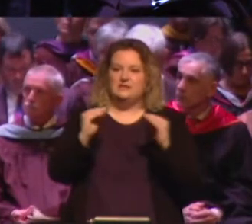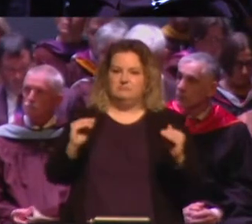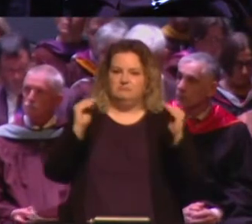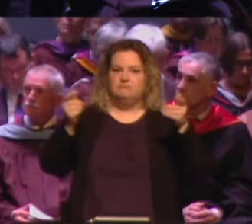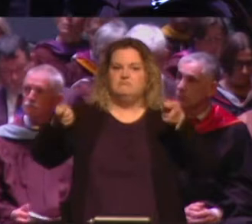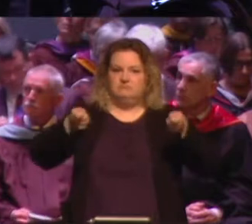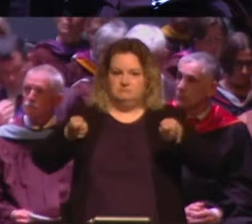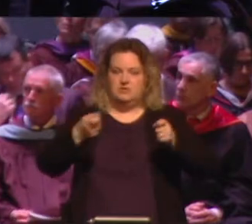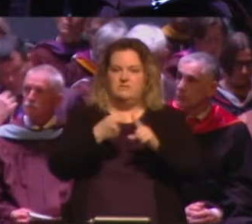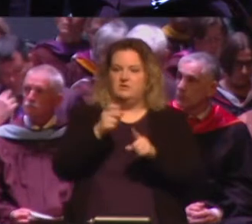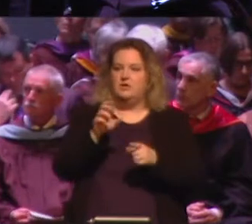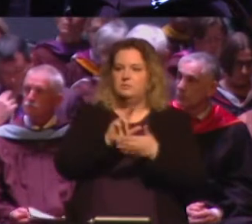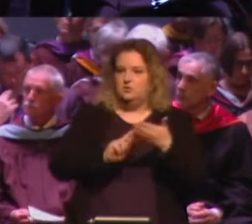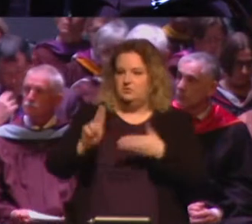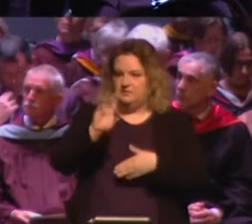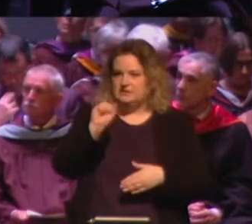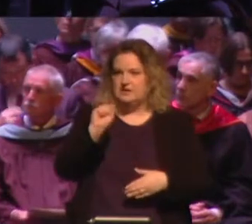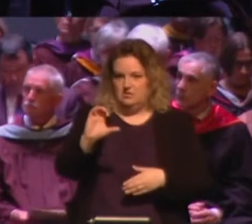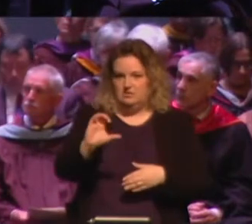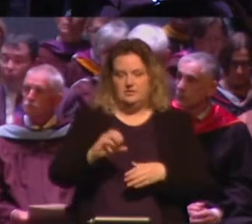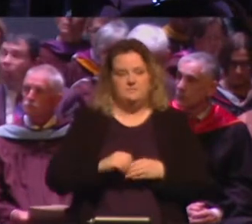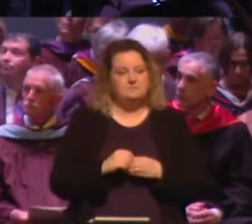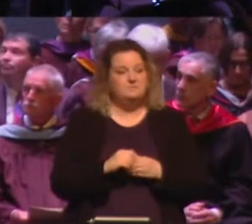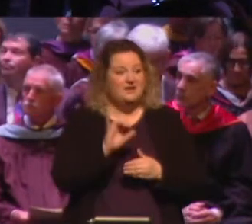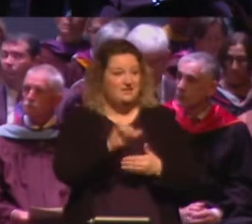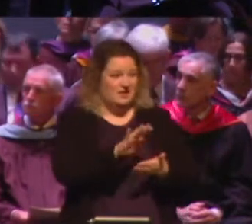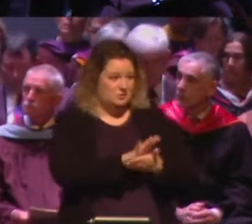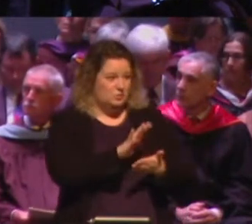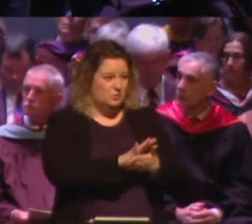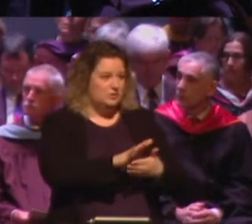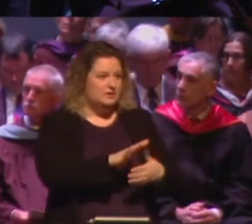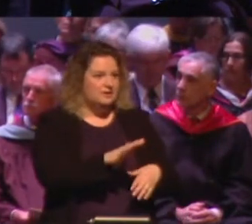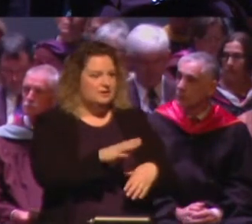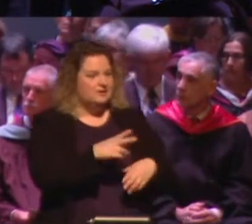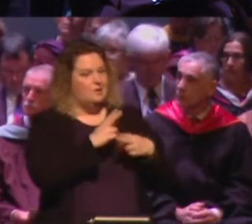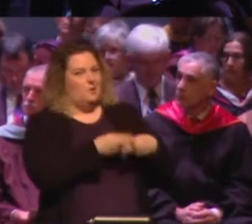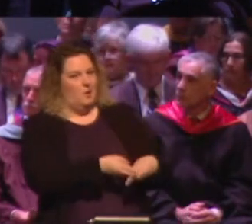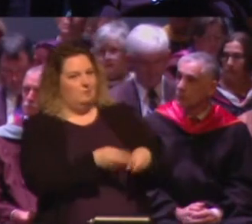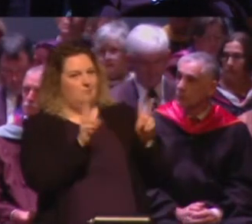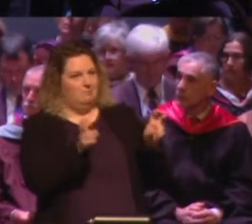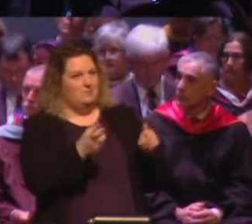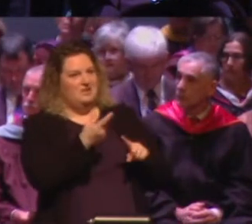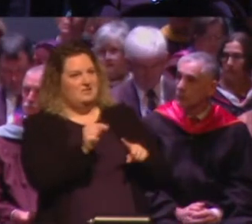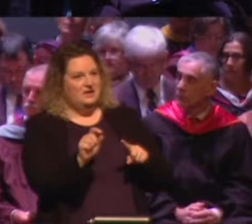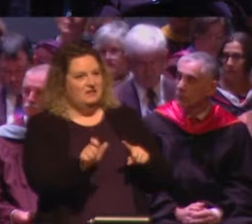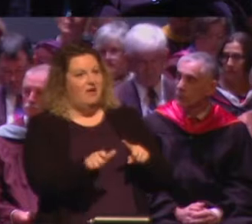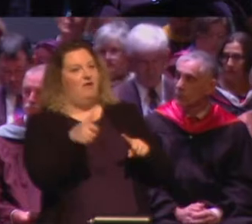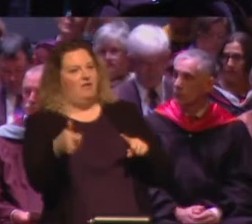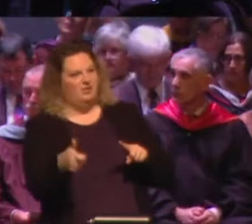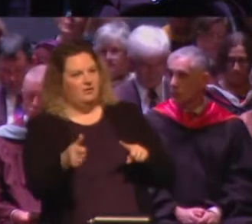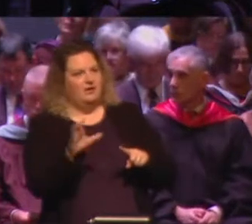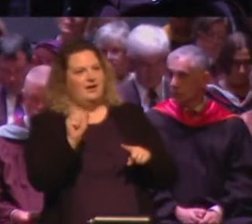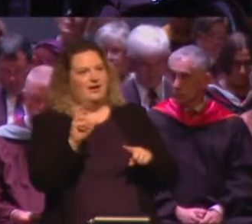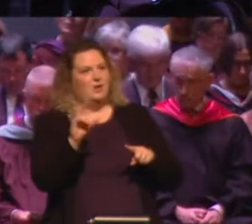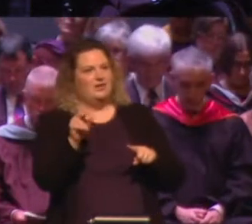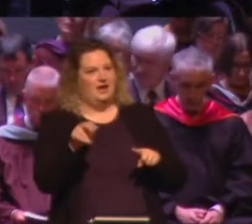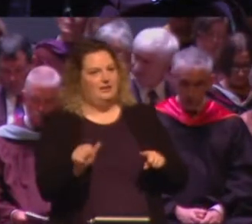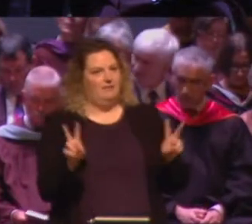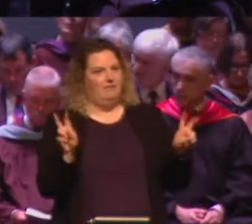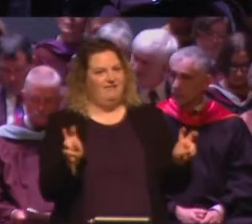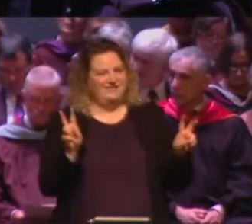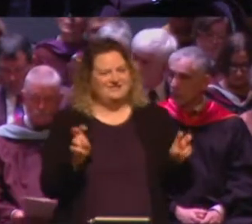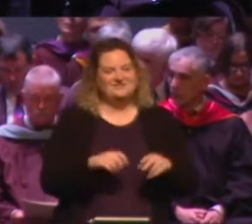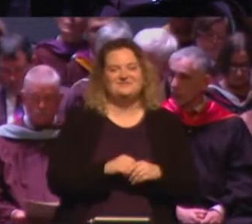the University of South Carolina. That school is usually known around here as the Other Carolina, I am told.